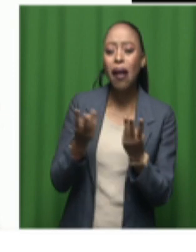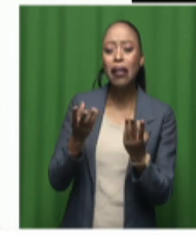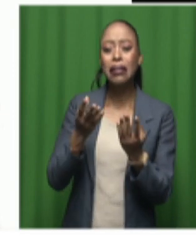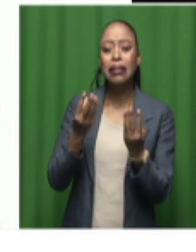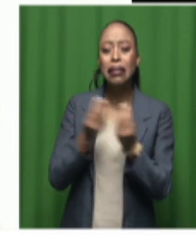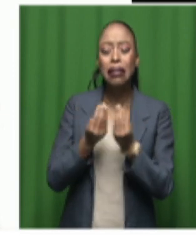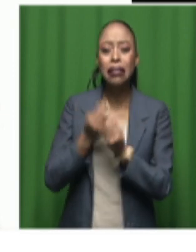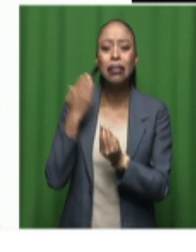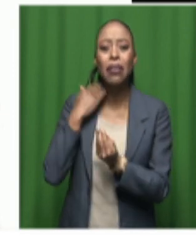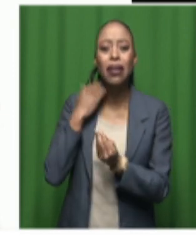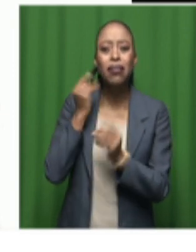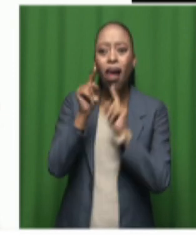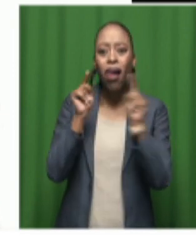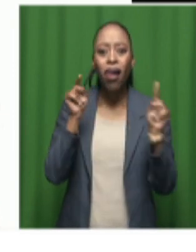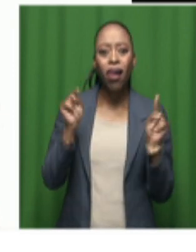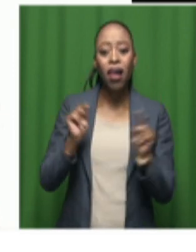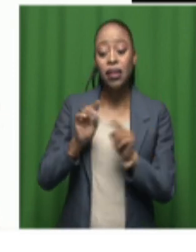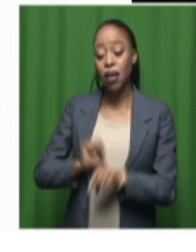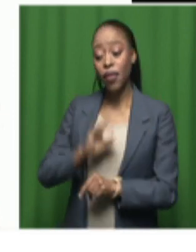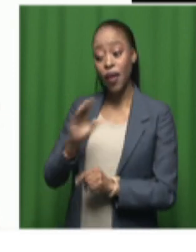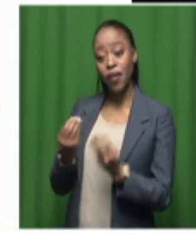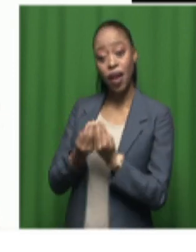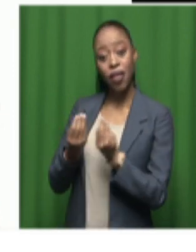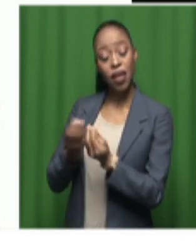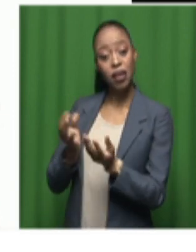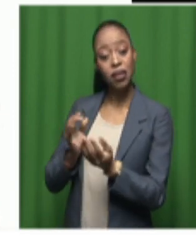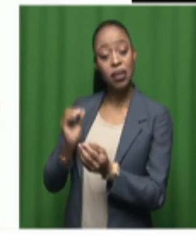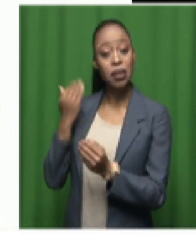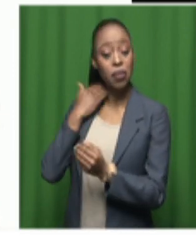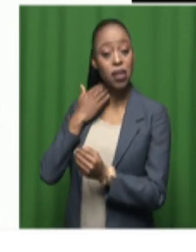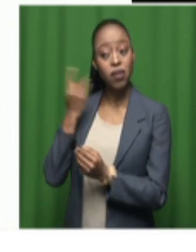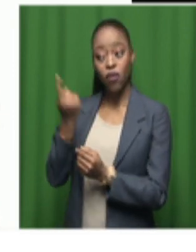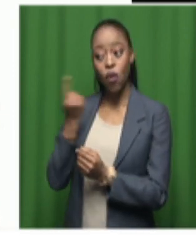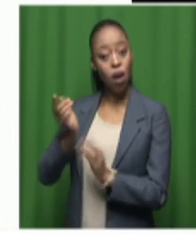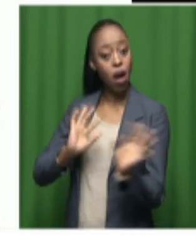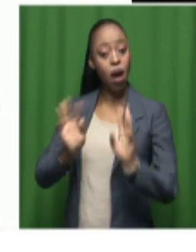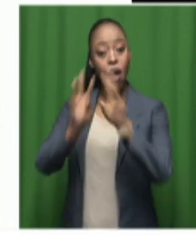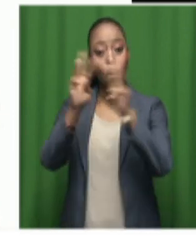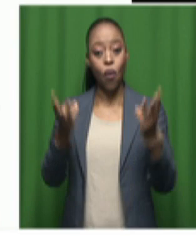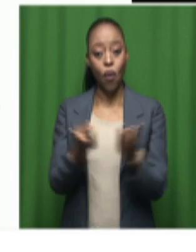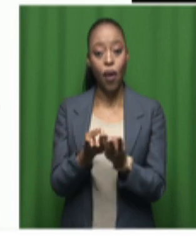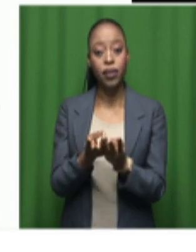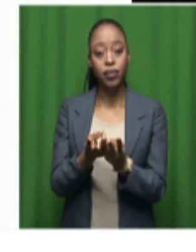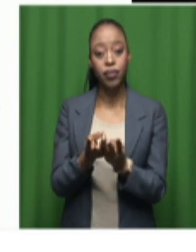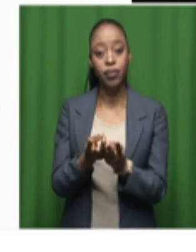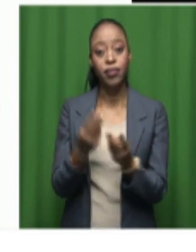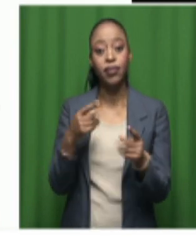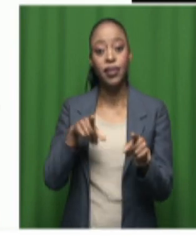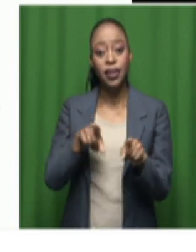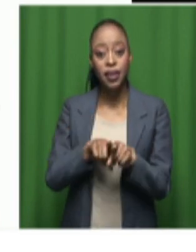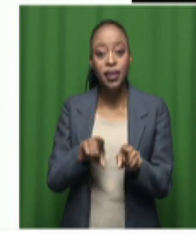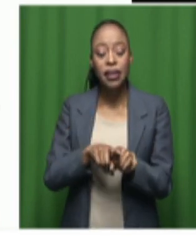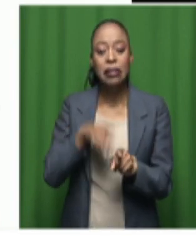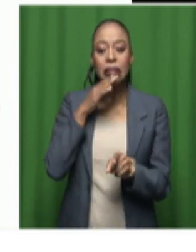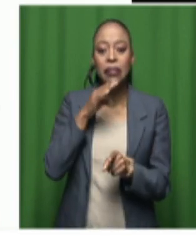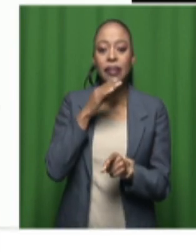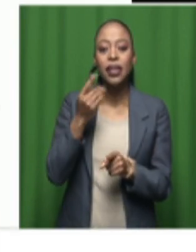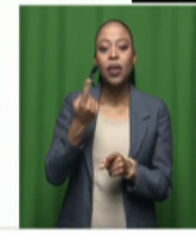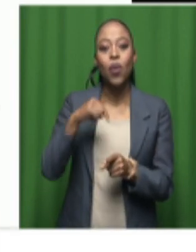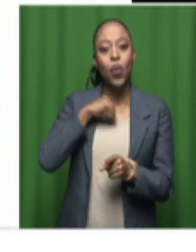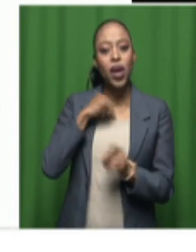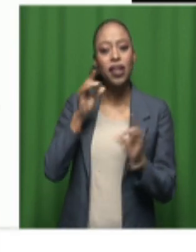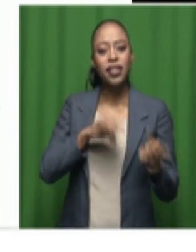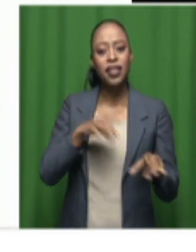inflation. It's not only a South African phenomenon, it is a global phenomenon. In fact, it is even not hitting us as